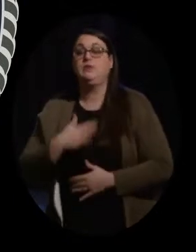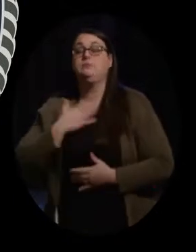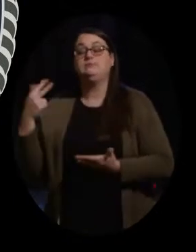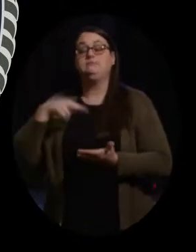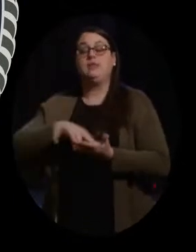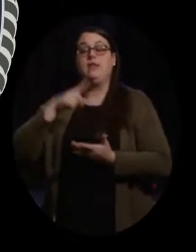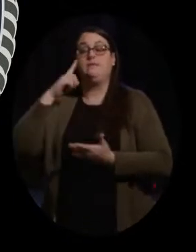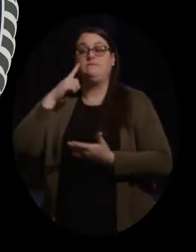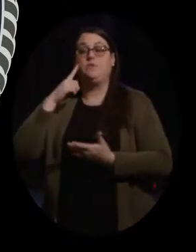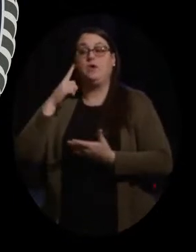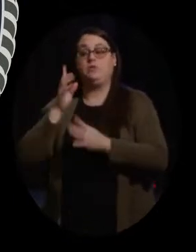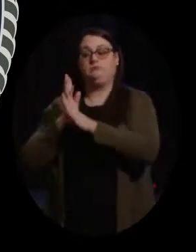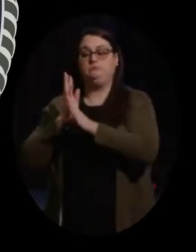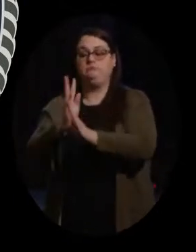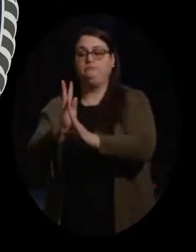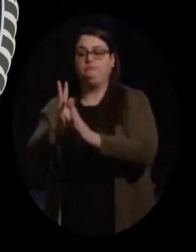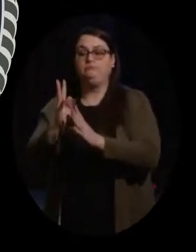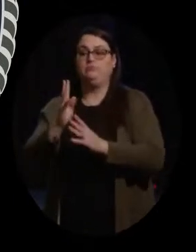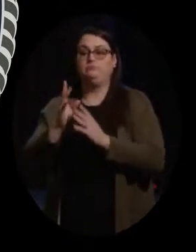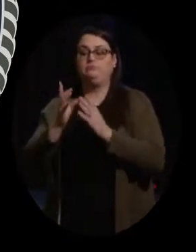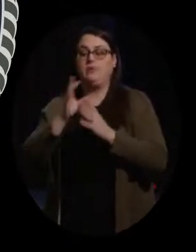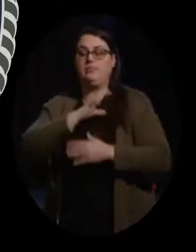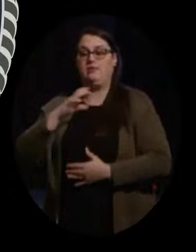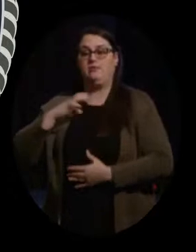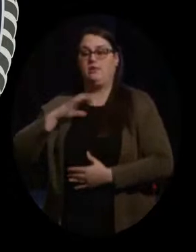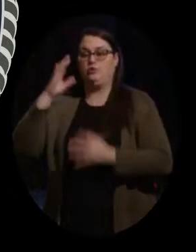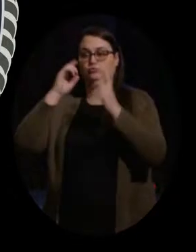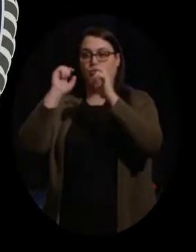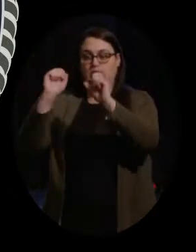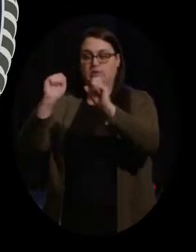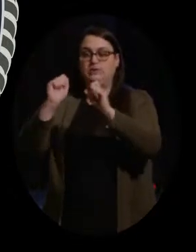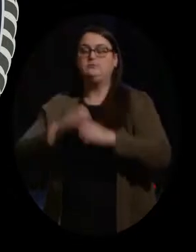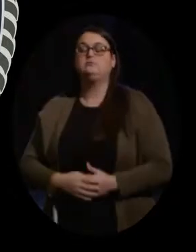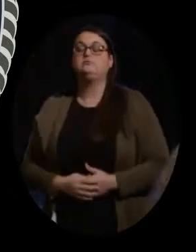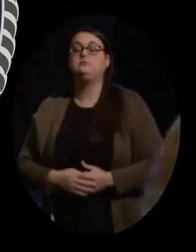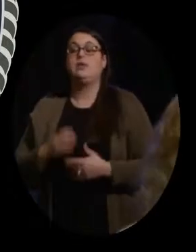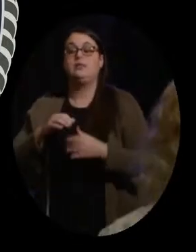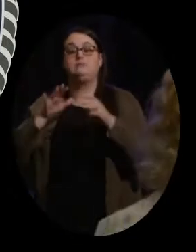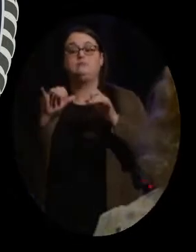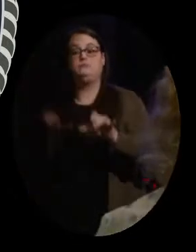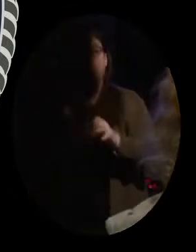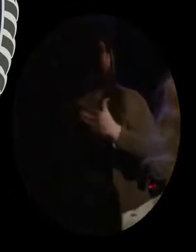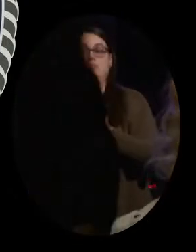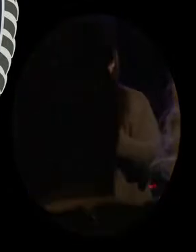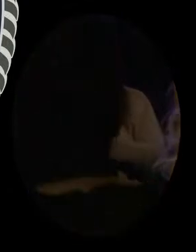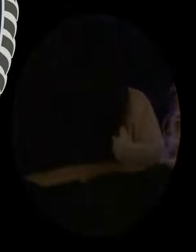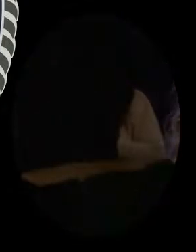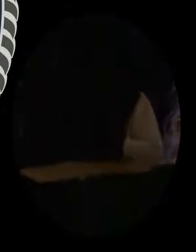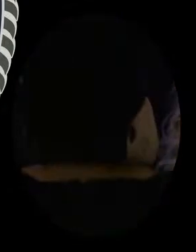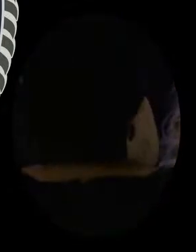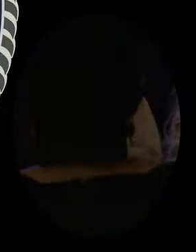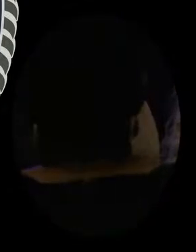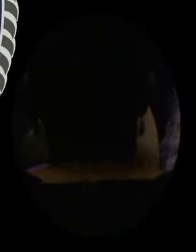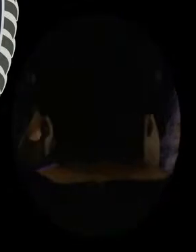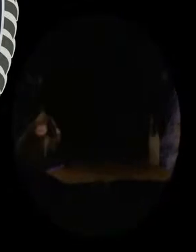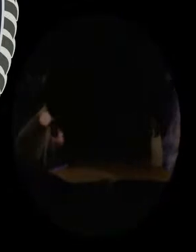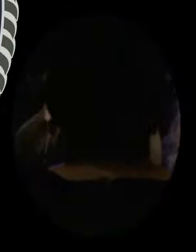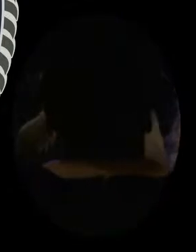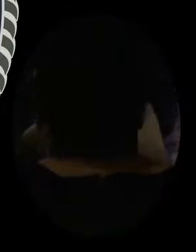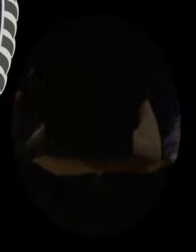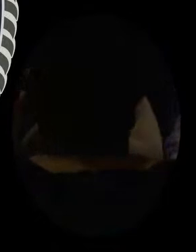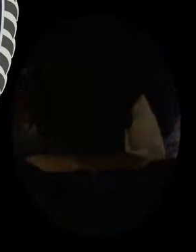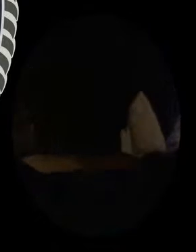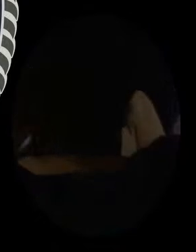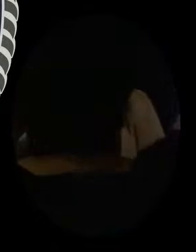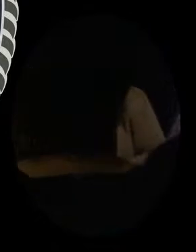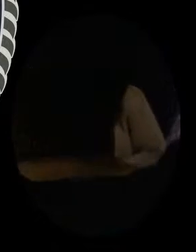for the invocation led by Council President Michael Jones, and remain standing for the presentation of colors by the City of Richmond Police